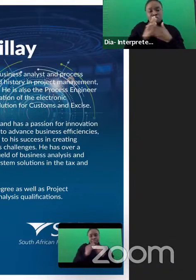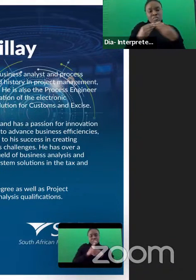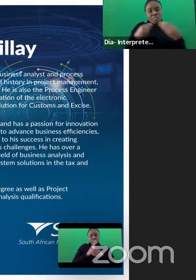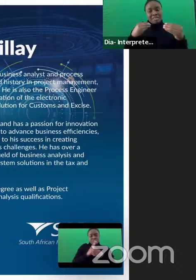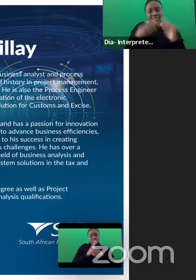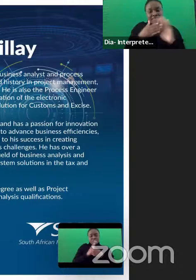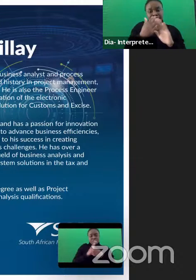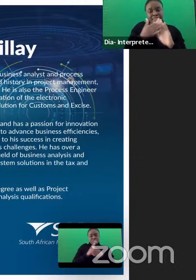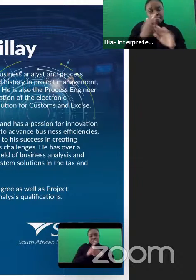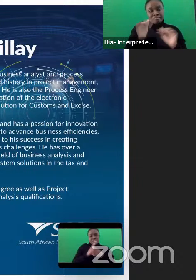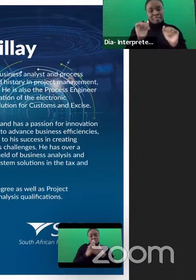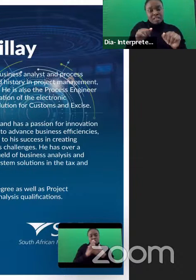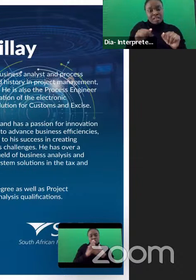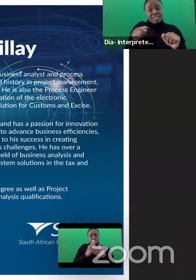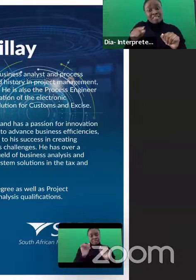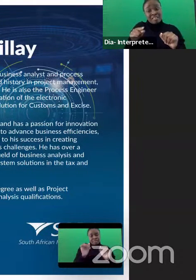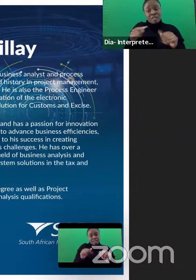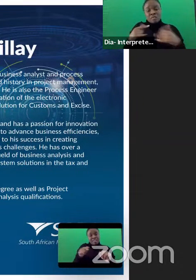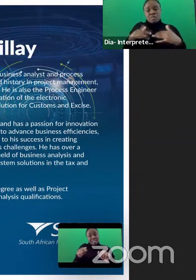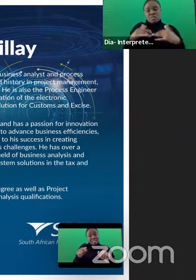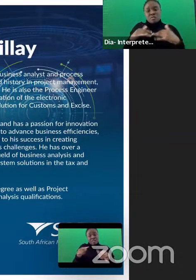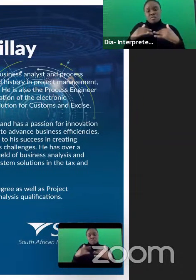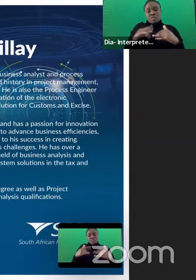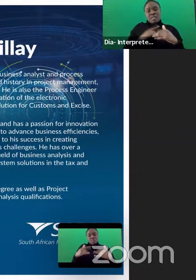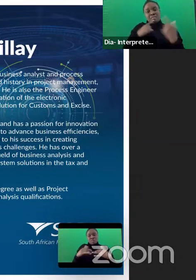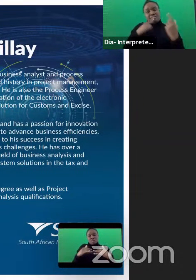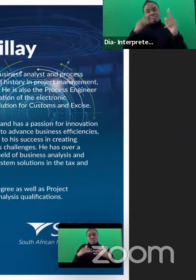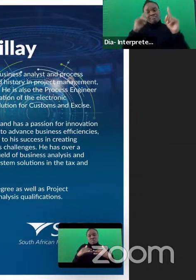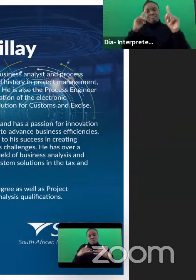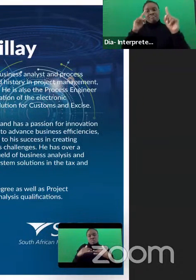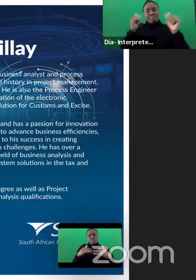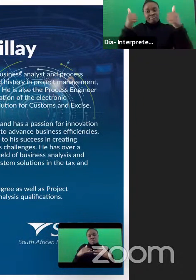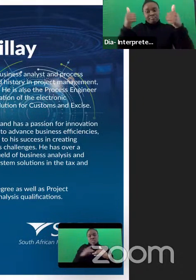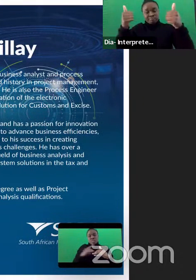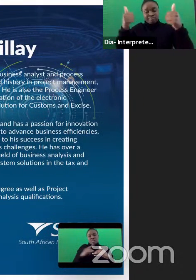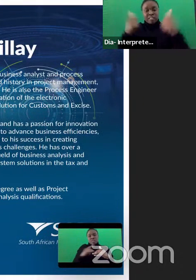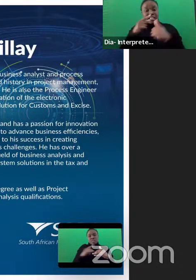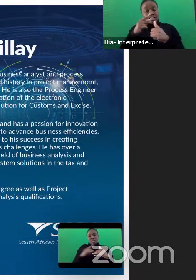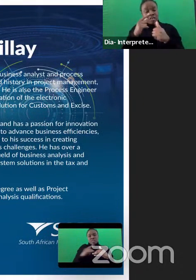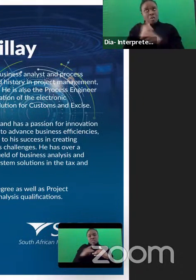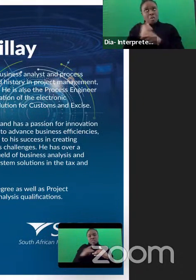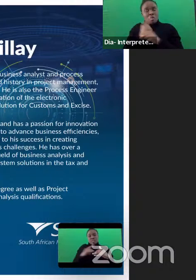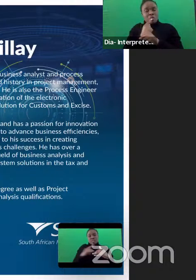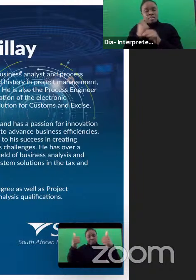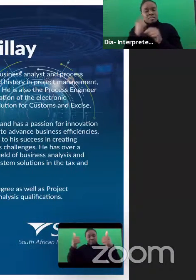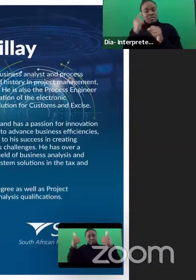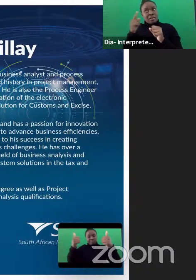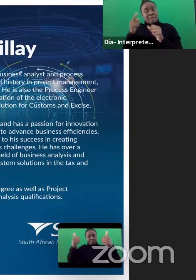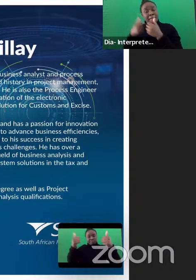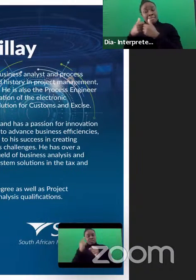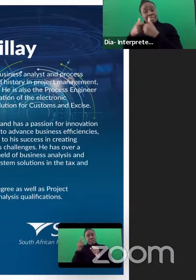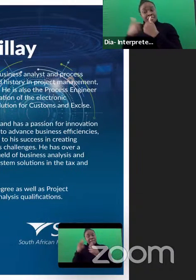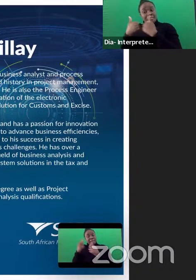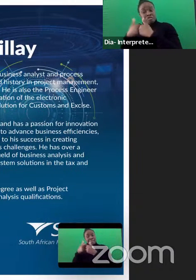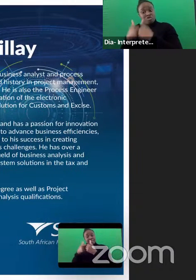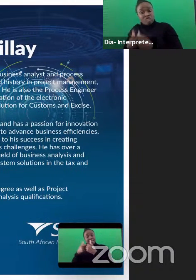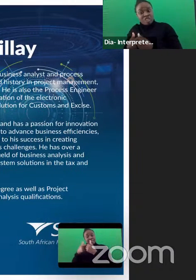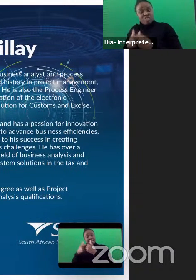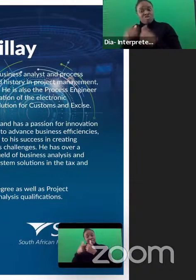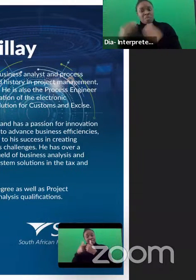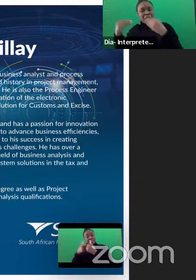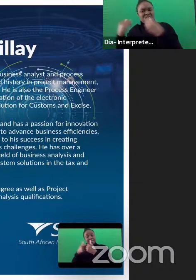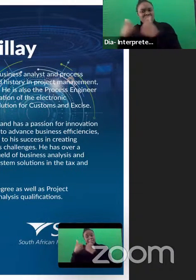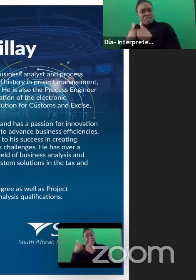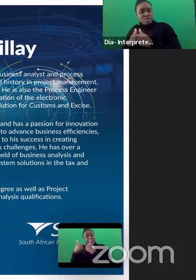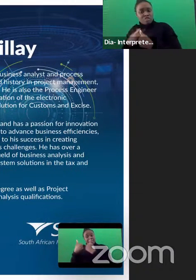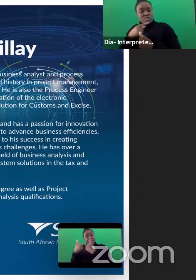has been the backdrop to his success in creating solutions to complex business challenges.